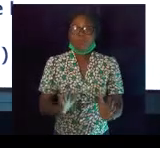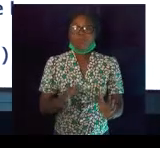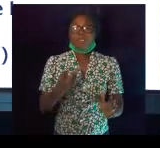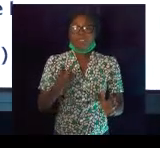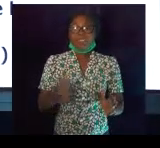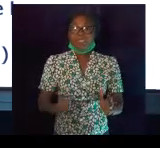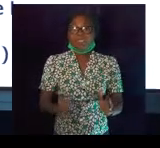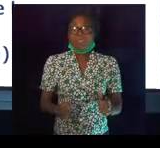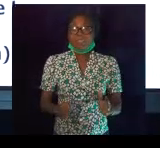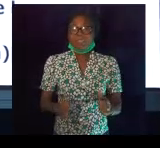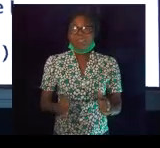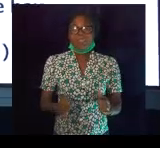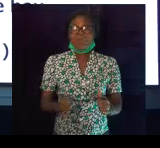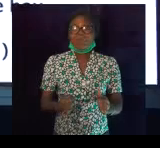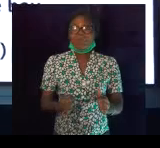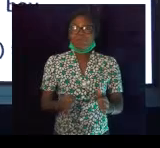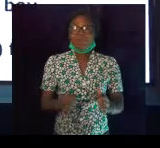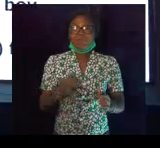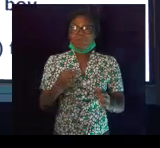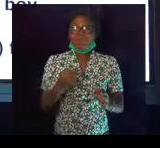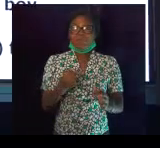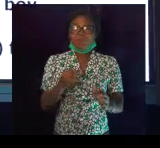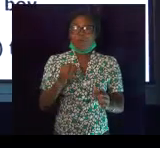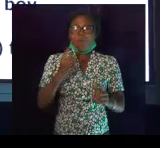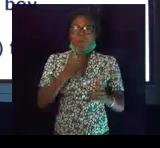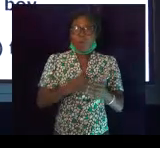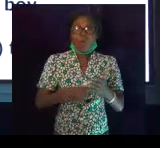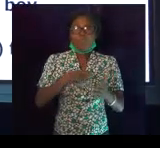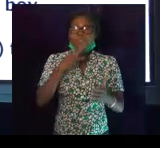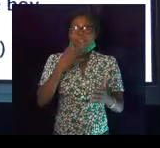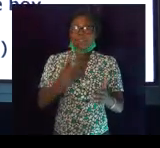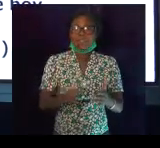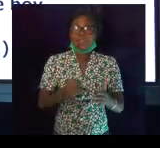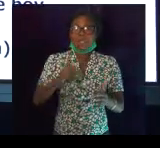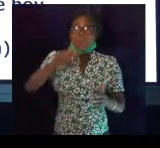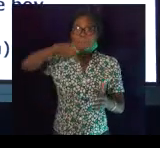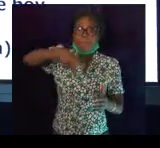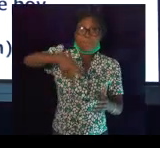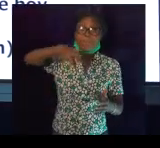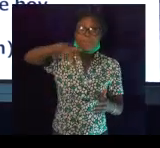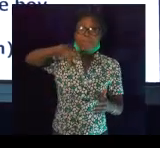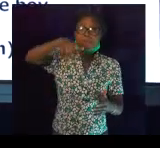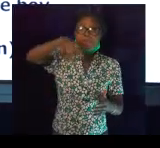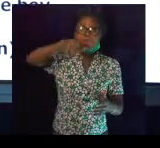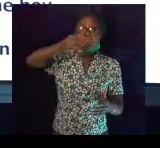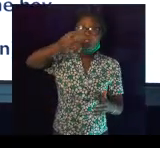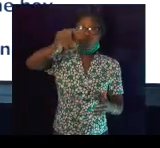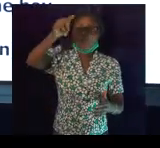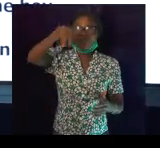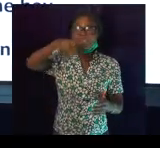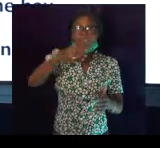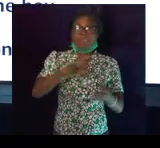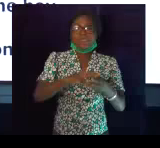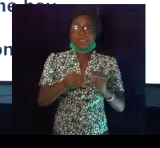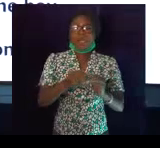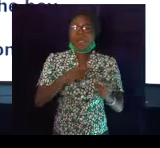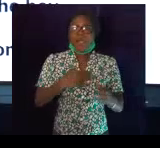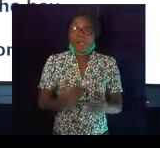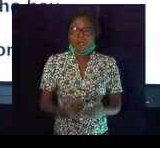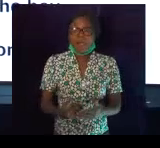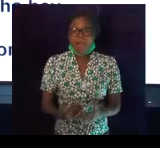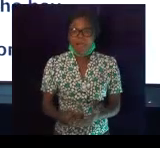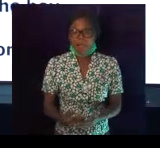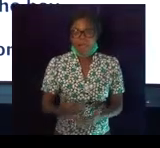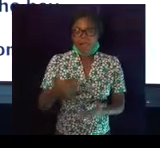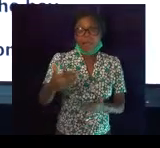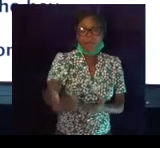warders walked behind the prisoners. What is the preposition in the sentence? I